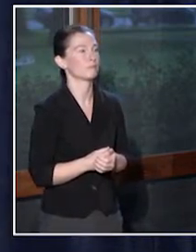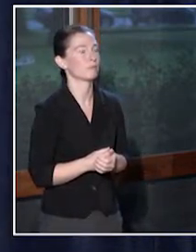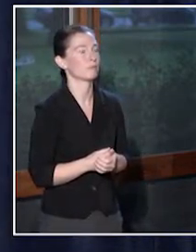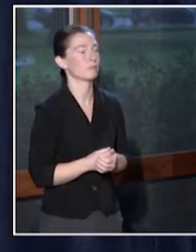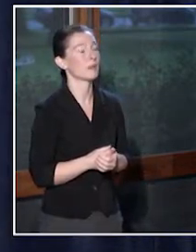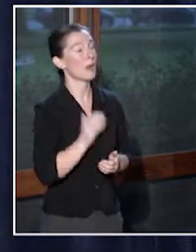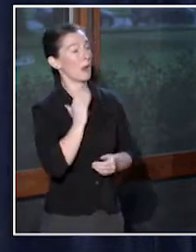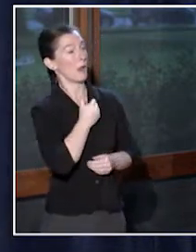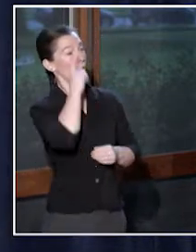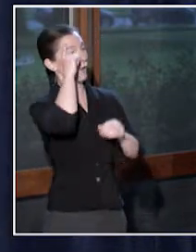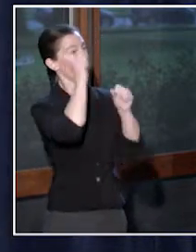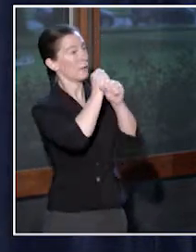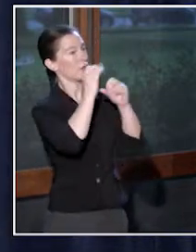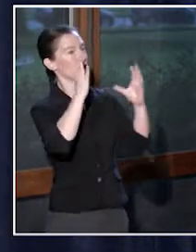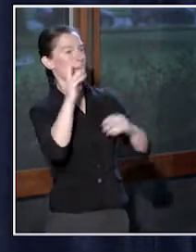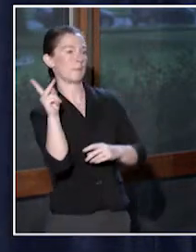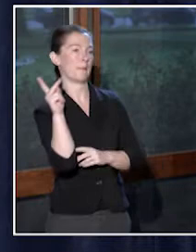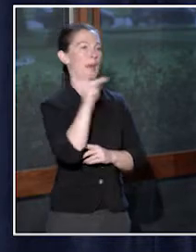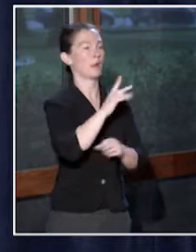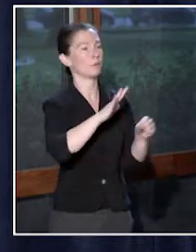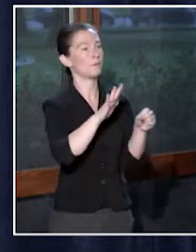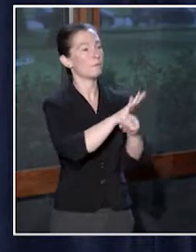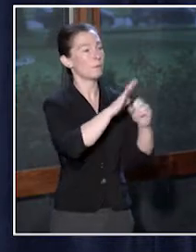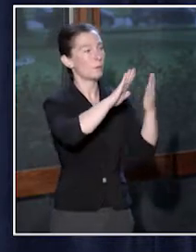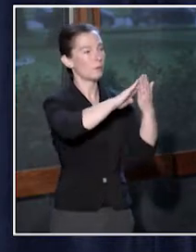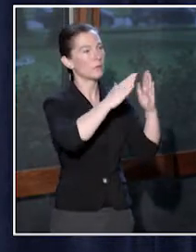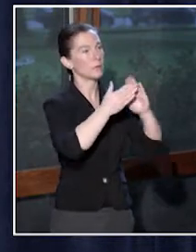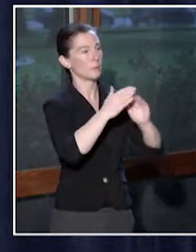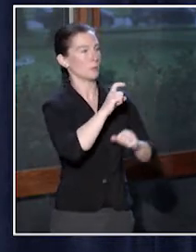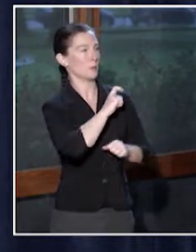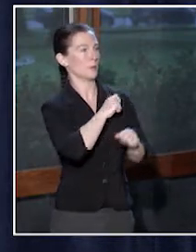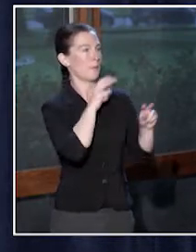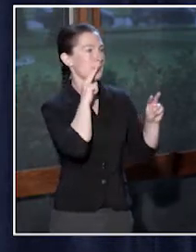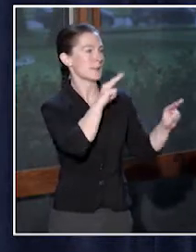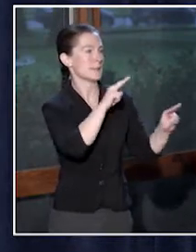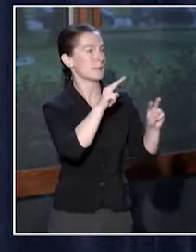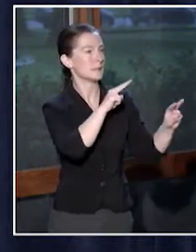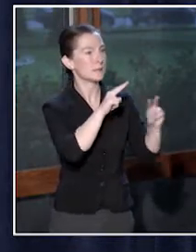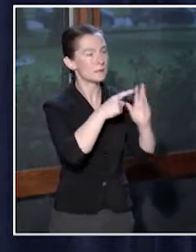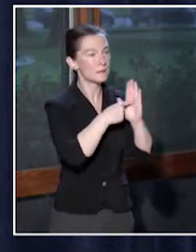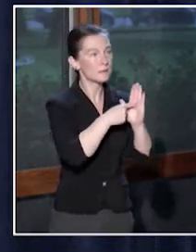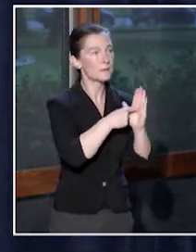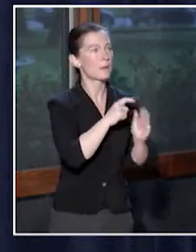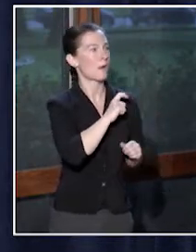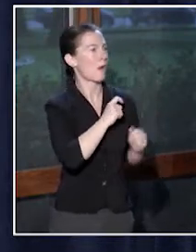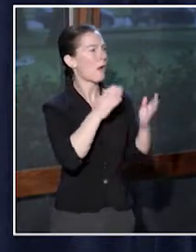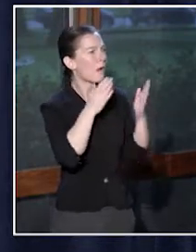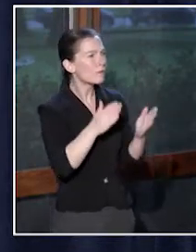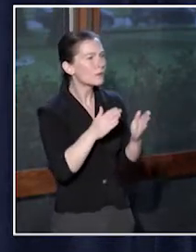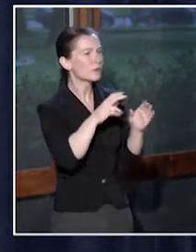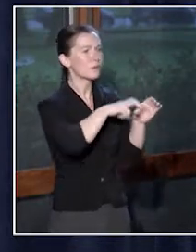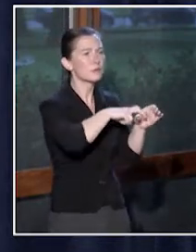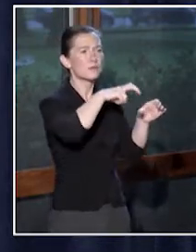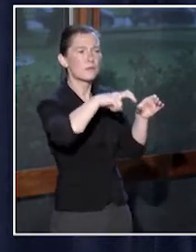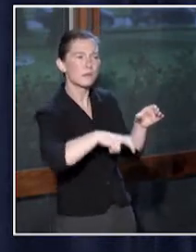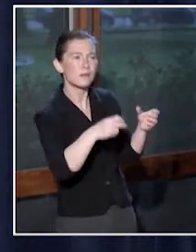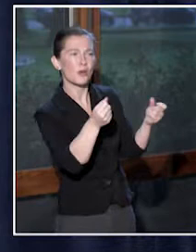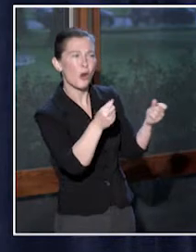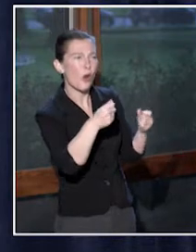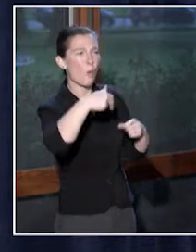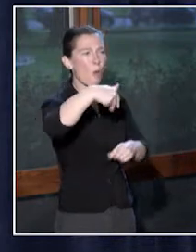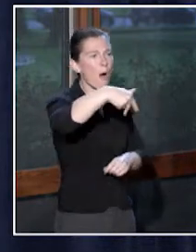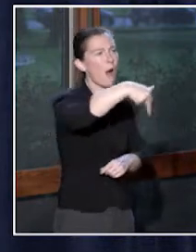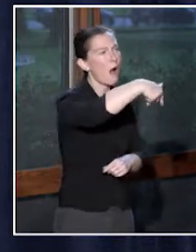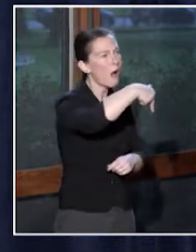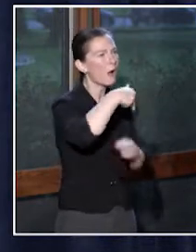a full community policing model where officers are out of the cars, they're walking in every neighborhood, they're meeting residents, they're meeting